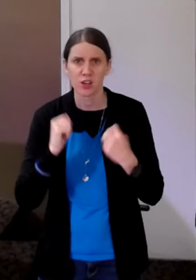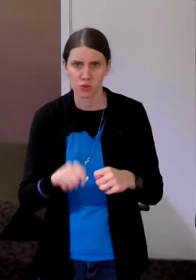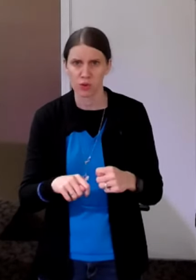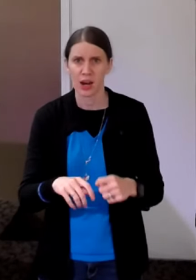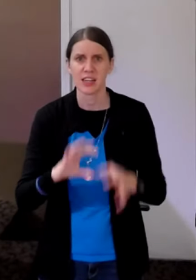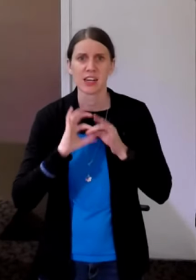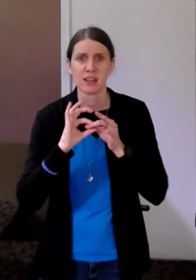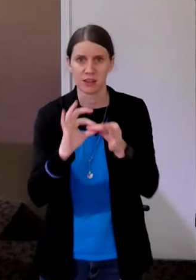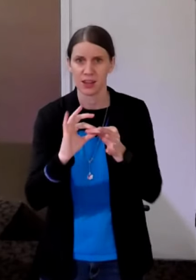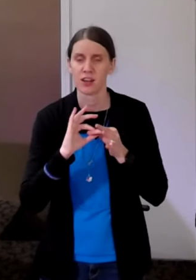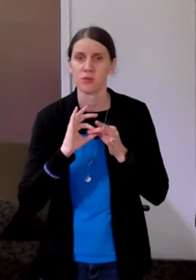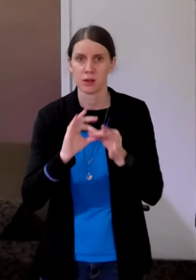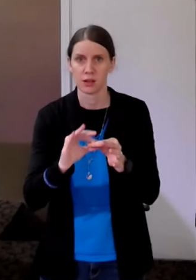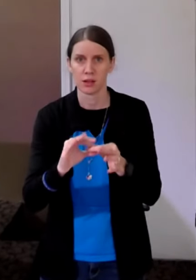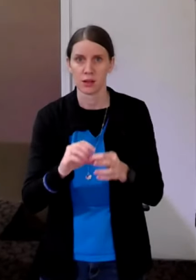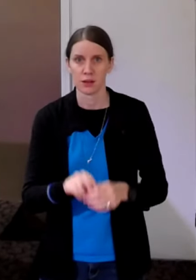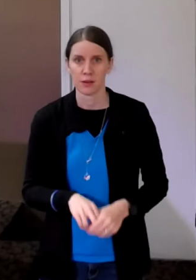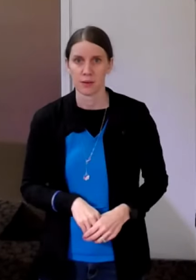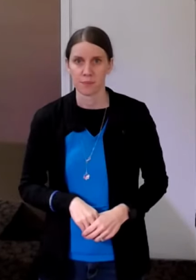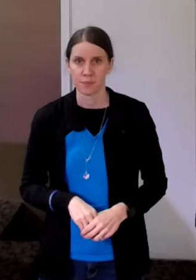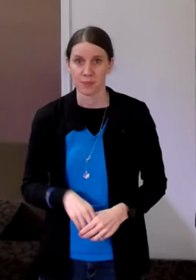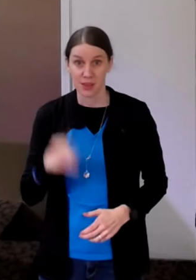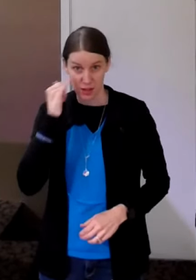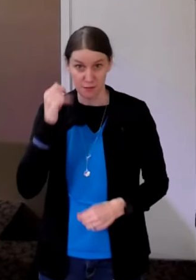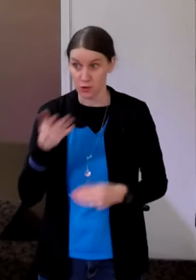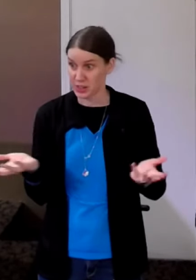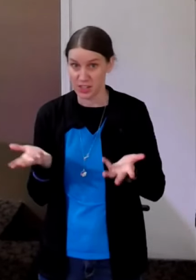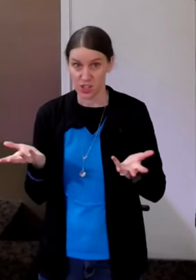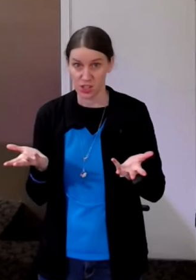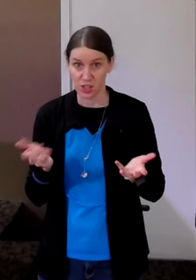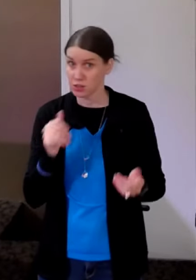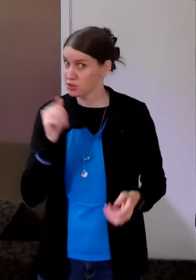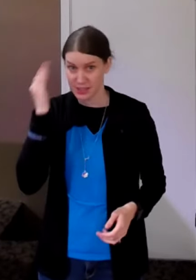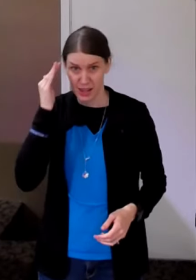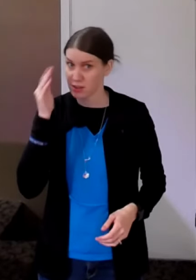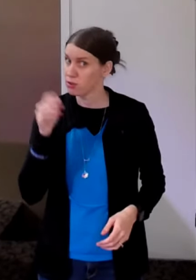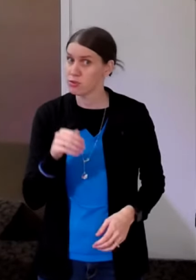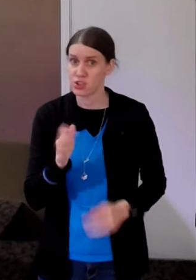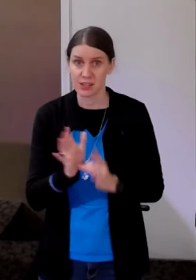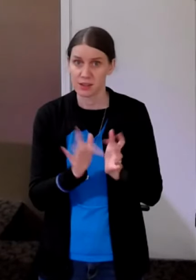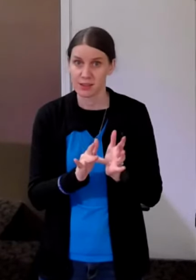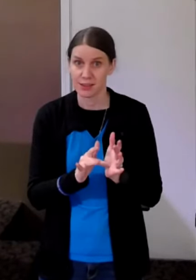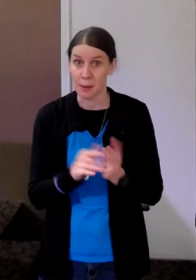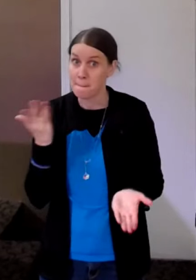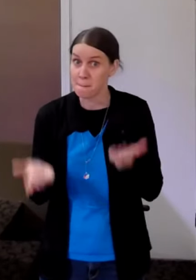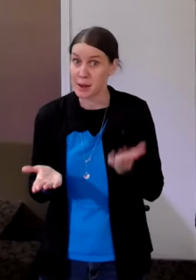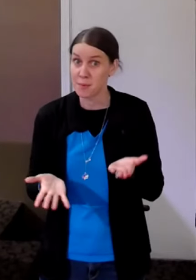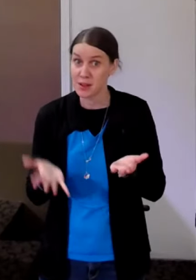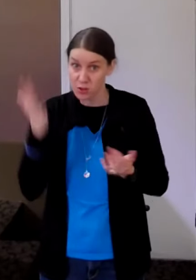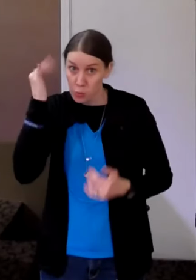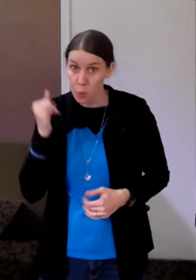today and you don't know Jesus, that's probably why they invited you today, so that you could meet Jesus.